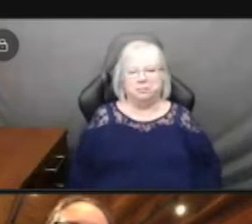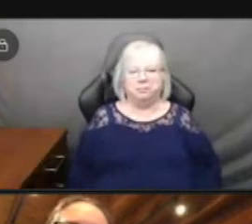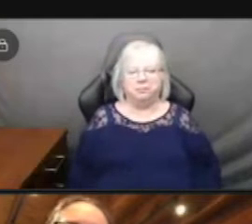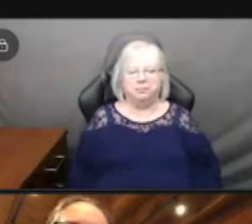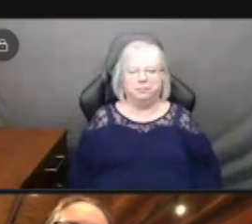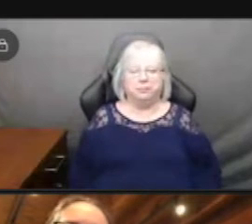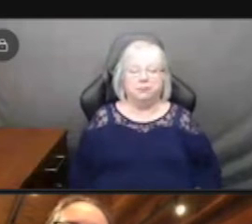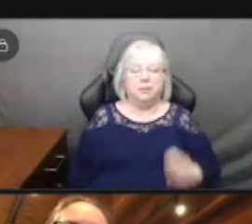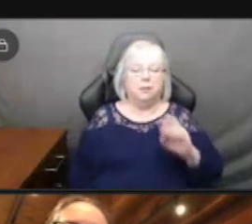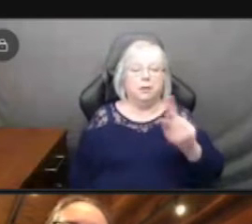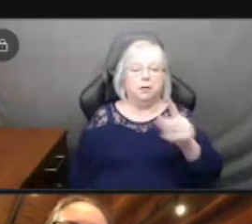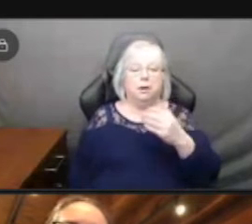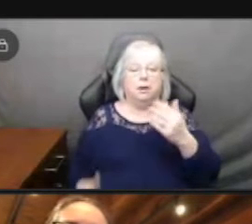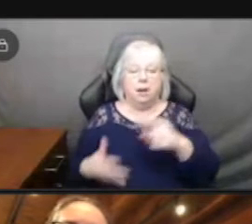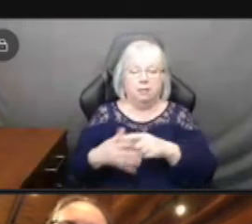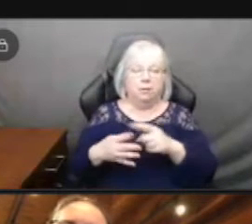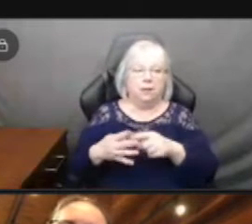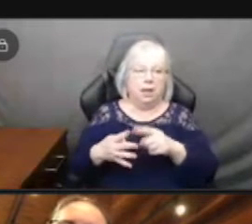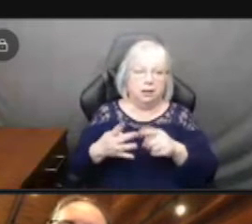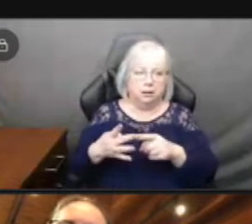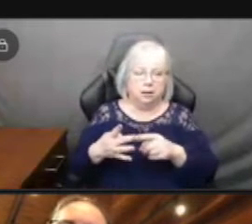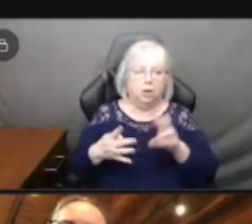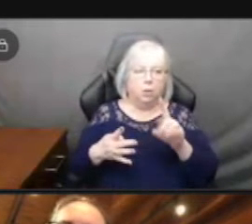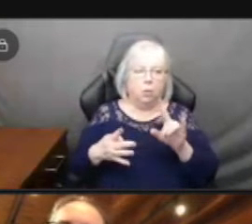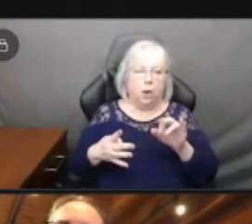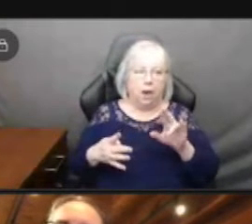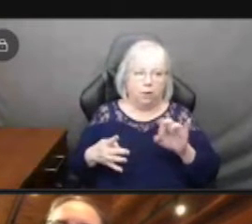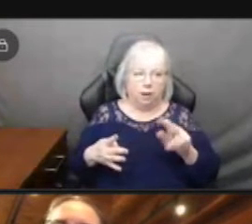All right, now we had Director Adcock, Director Warwick.